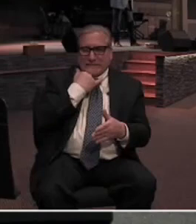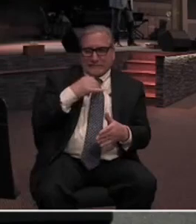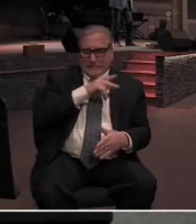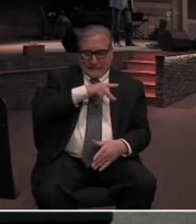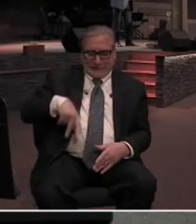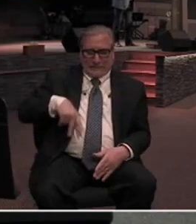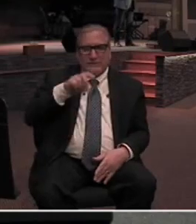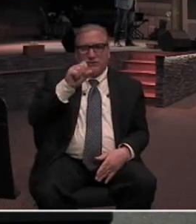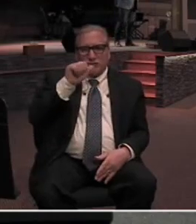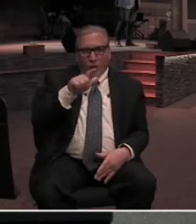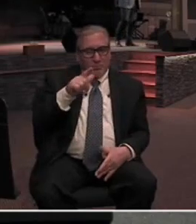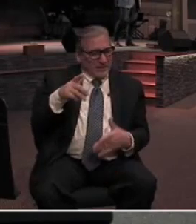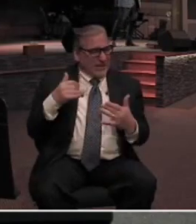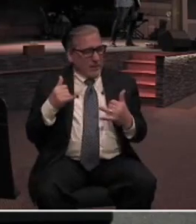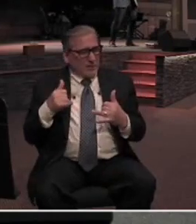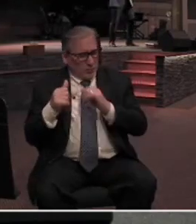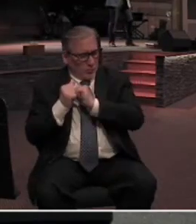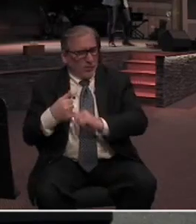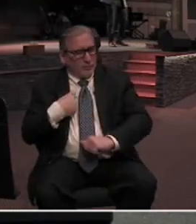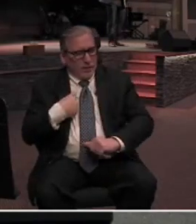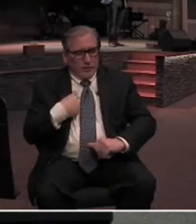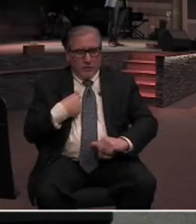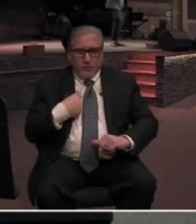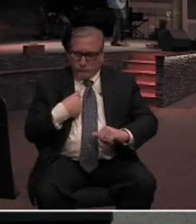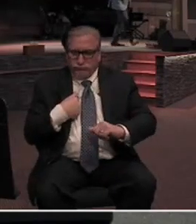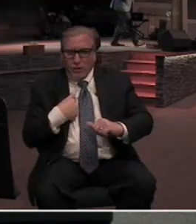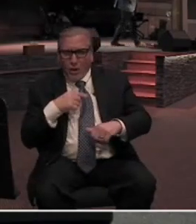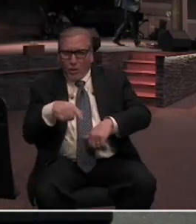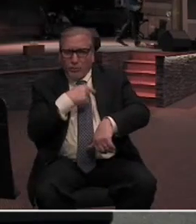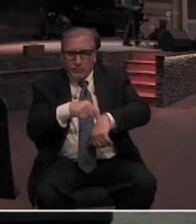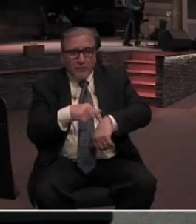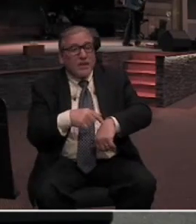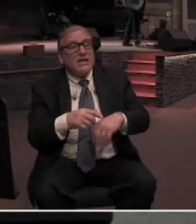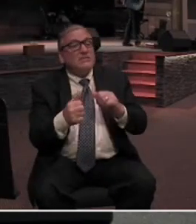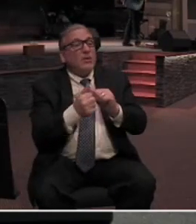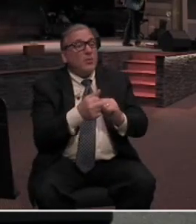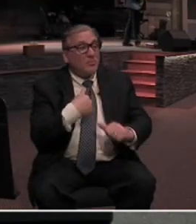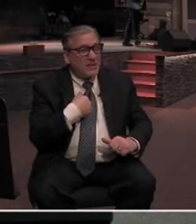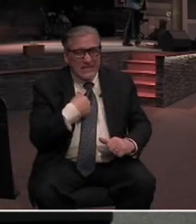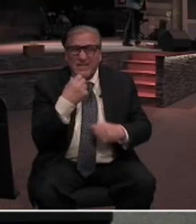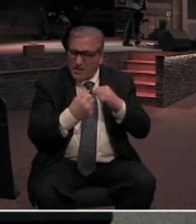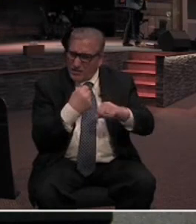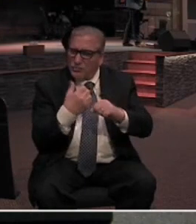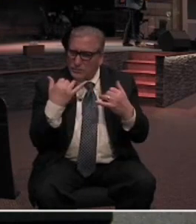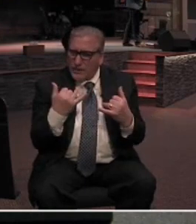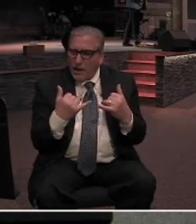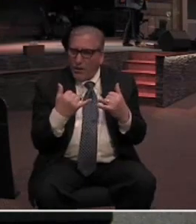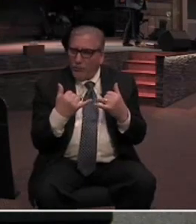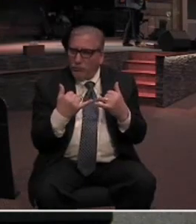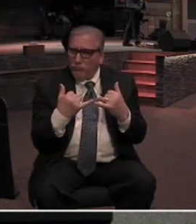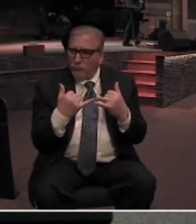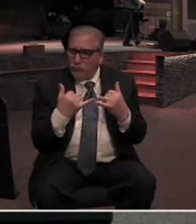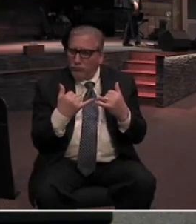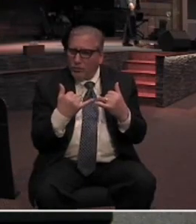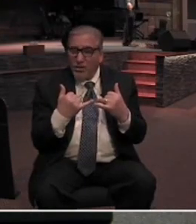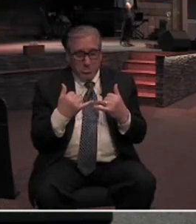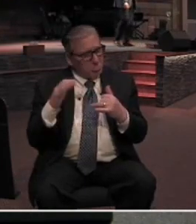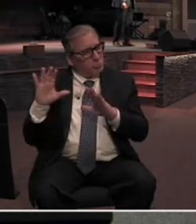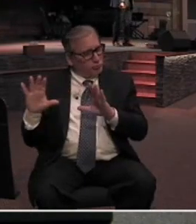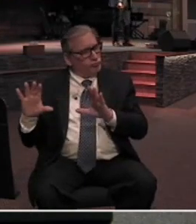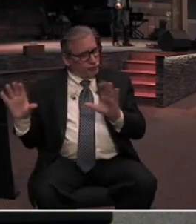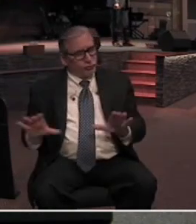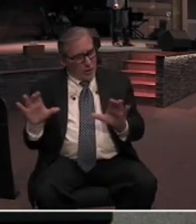to me. He's been with me several days. Oh, check that. Time flies. He's been with me years now. They've done